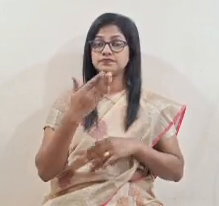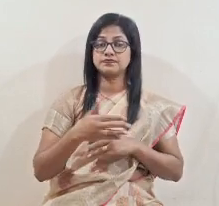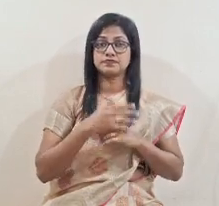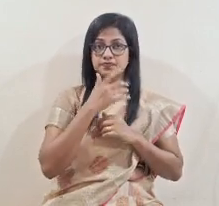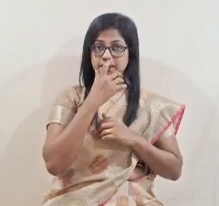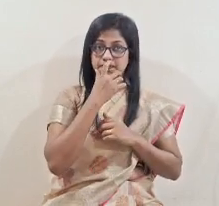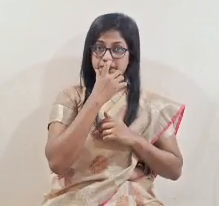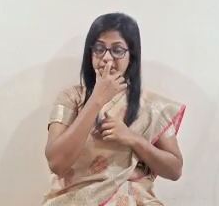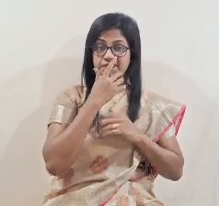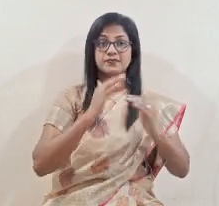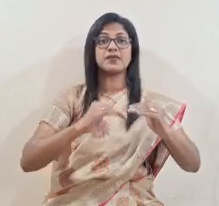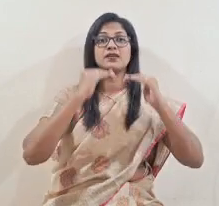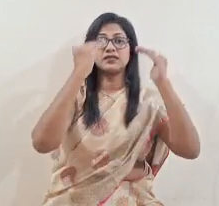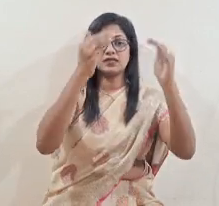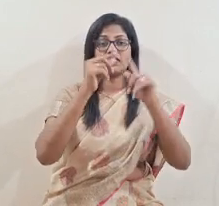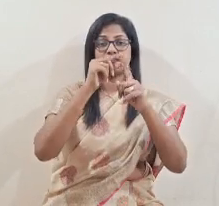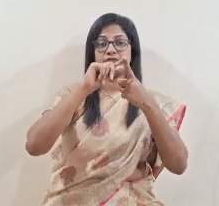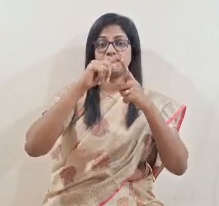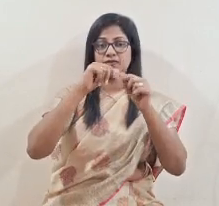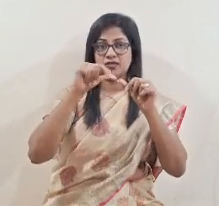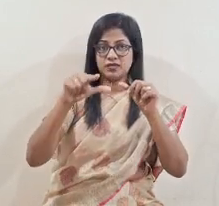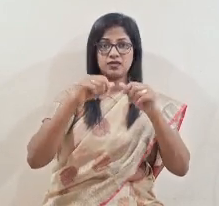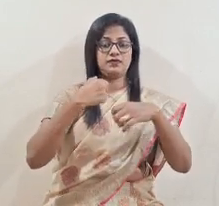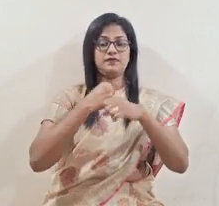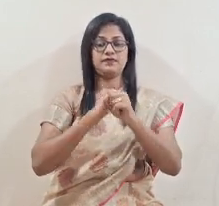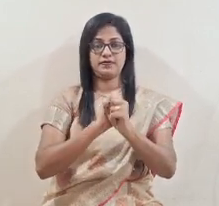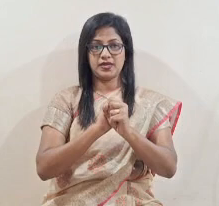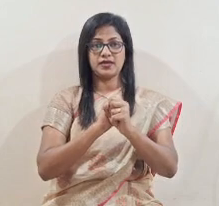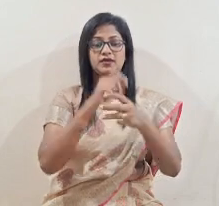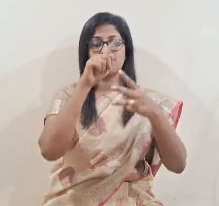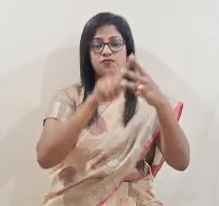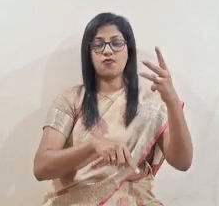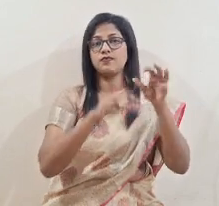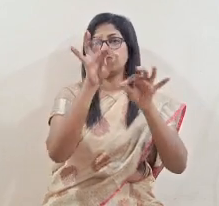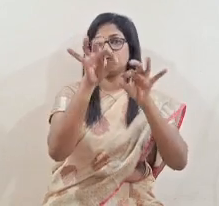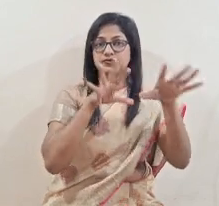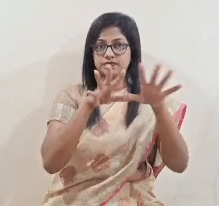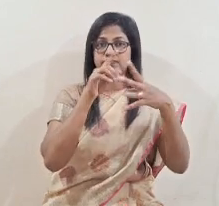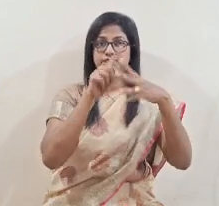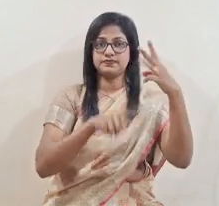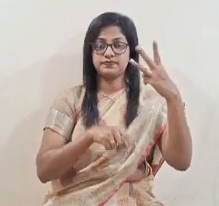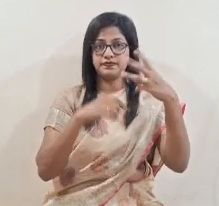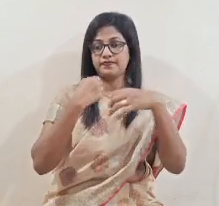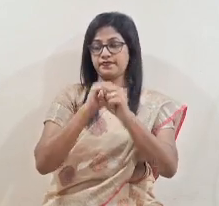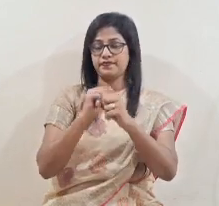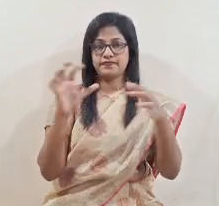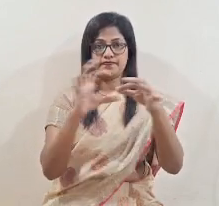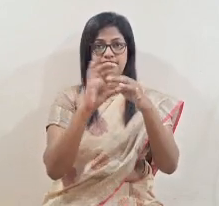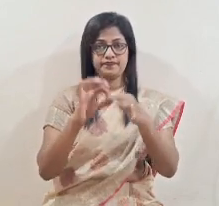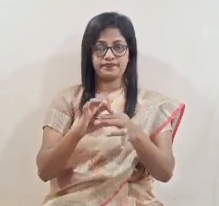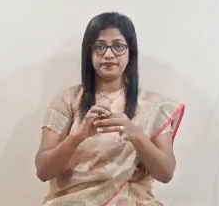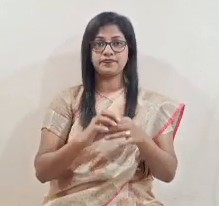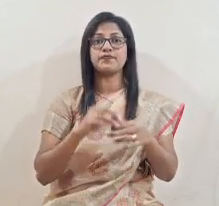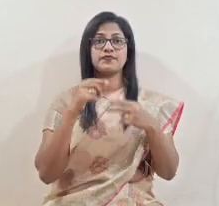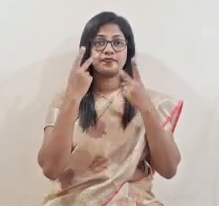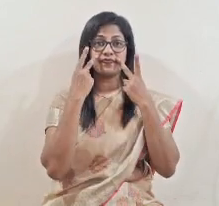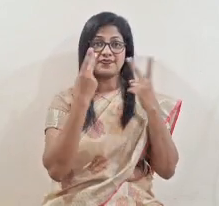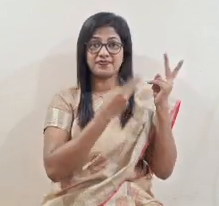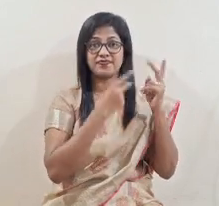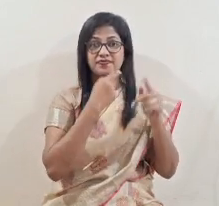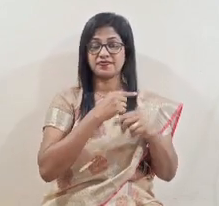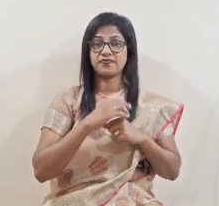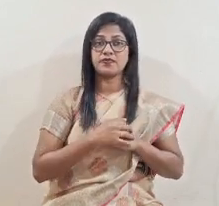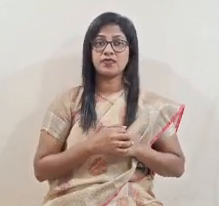Then standard PTAL was developed for all the 3 cities. Here we can see